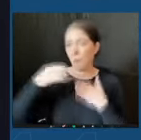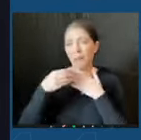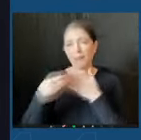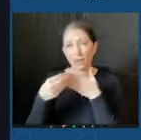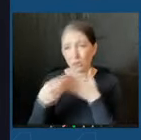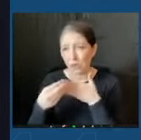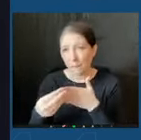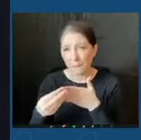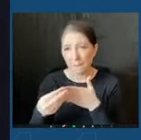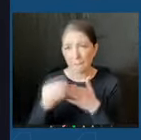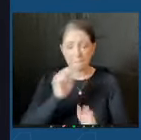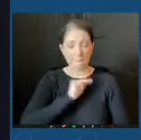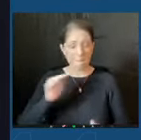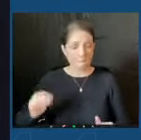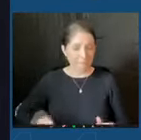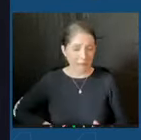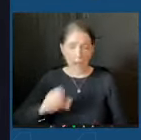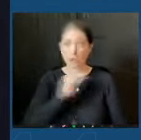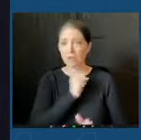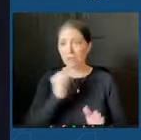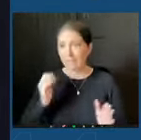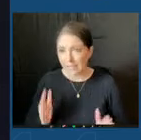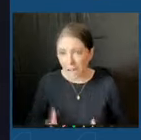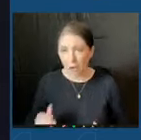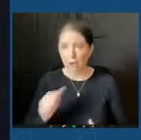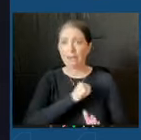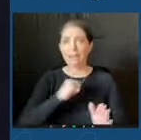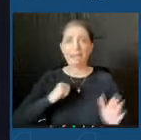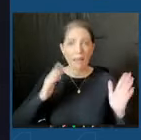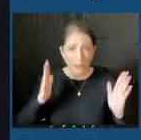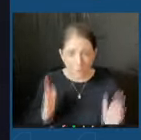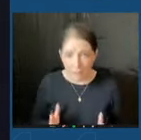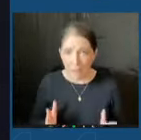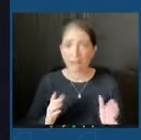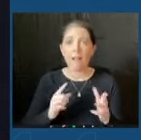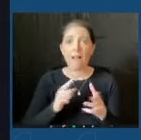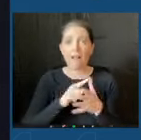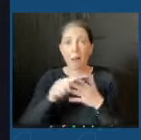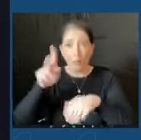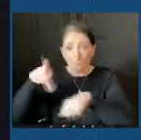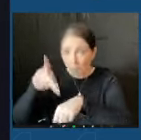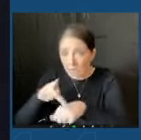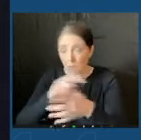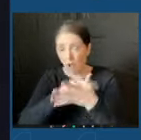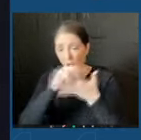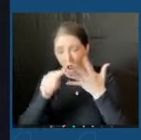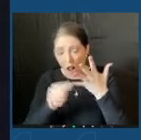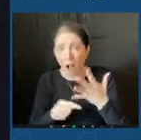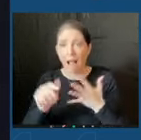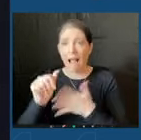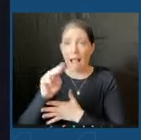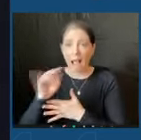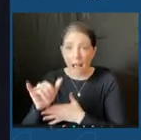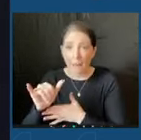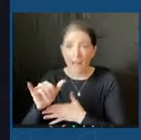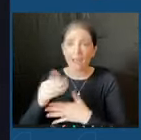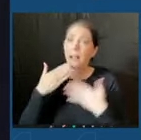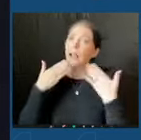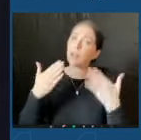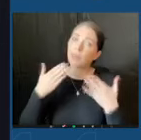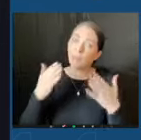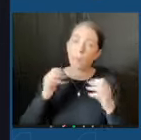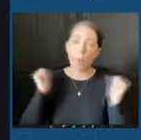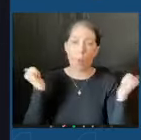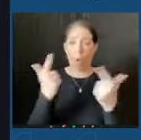the mayor, Senator Gnardis, Assemblywoman Glick, the Principal Levin, and Amy, thank you, and all the